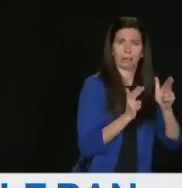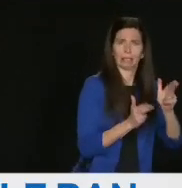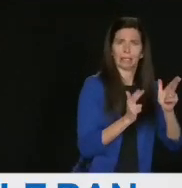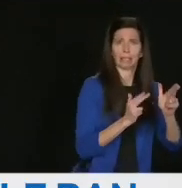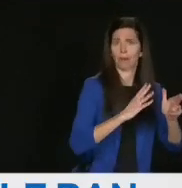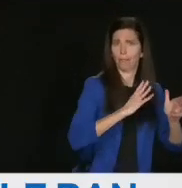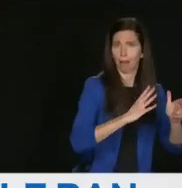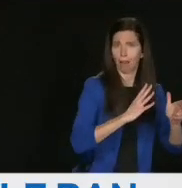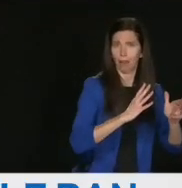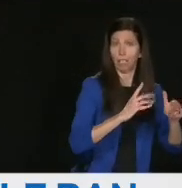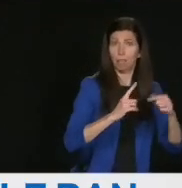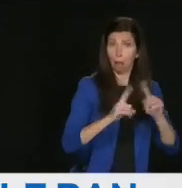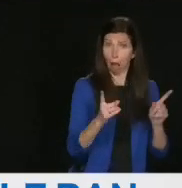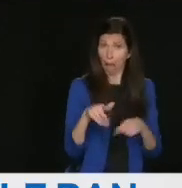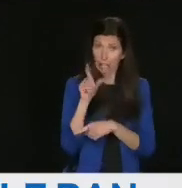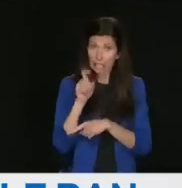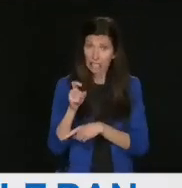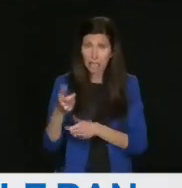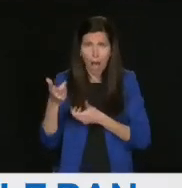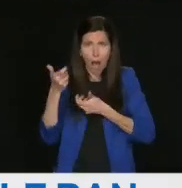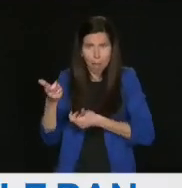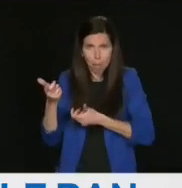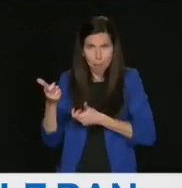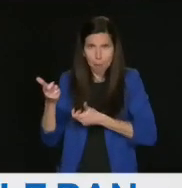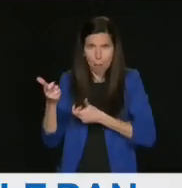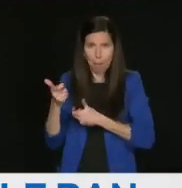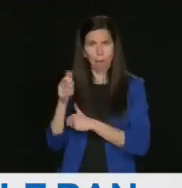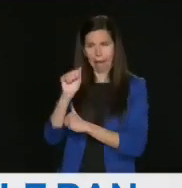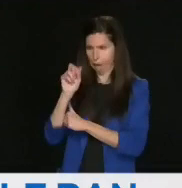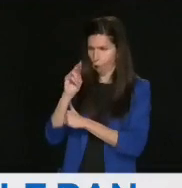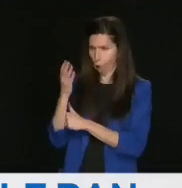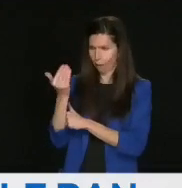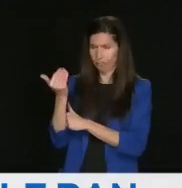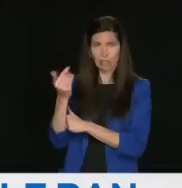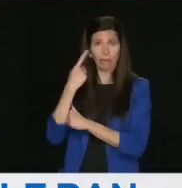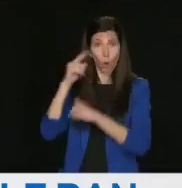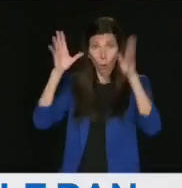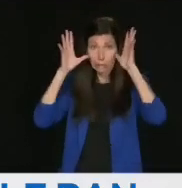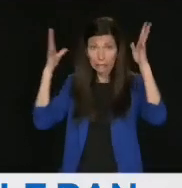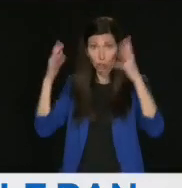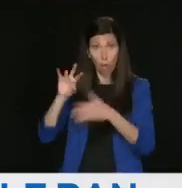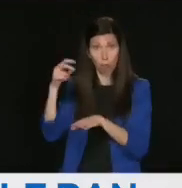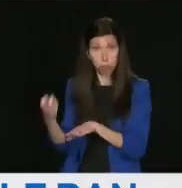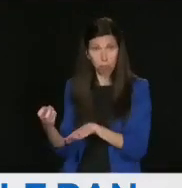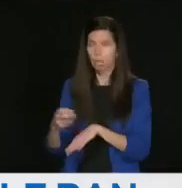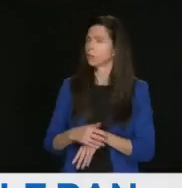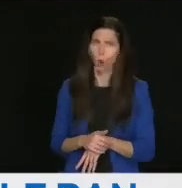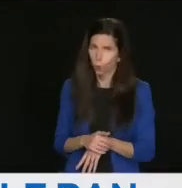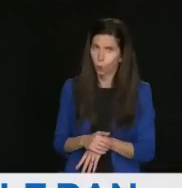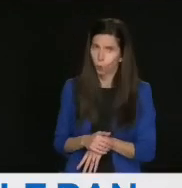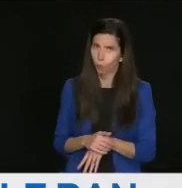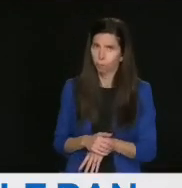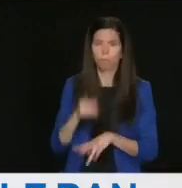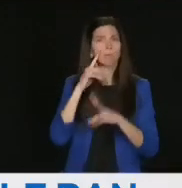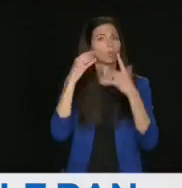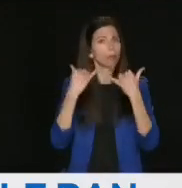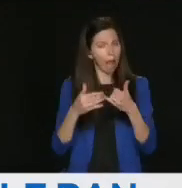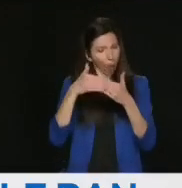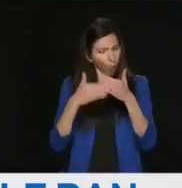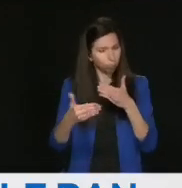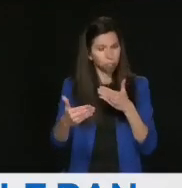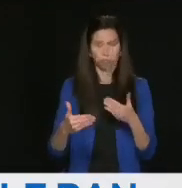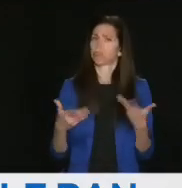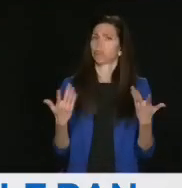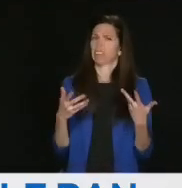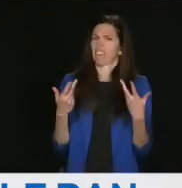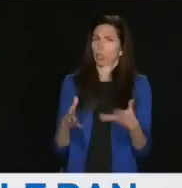a deer. So, effective immediately, it is no longer permitted to buy,